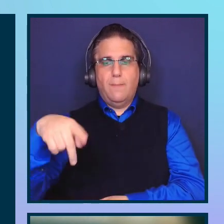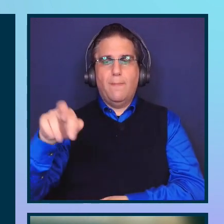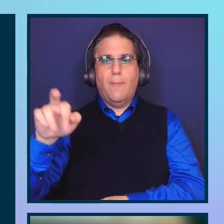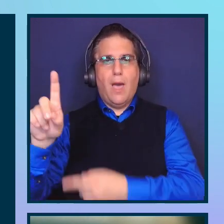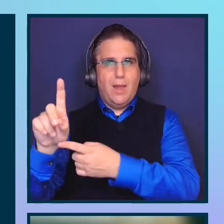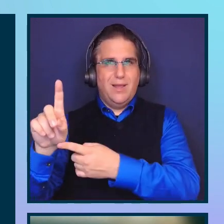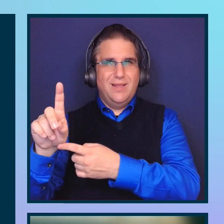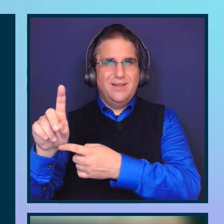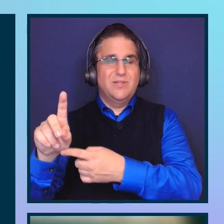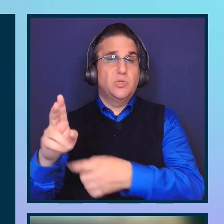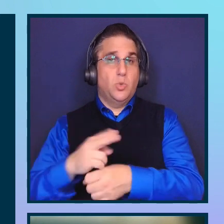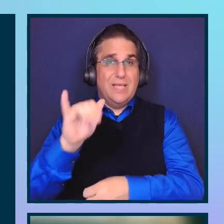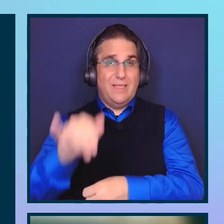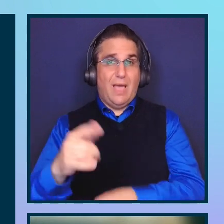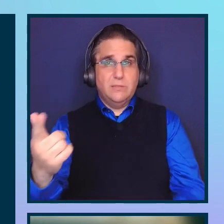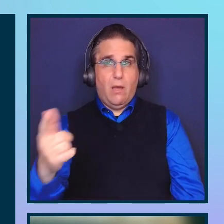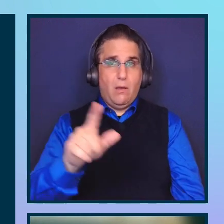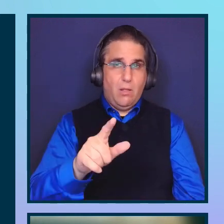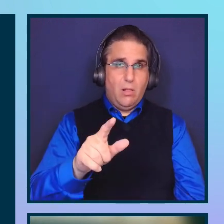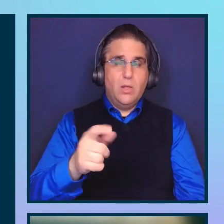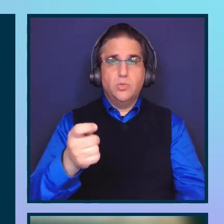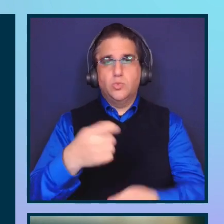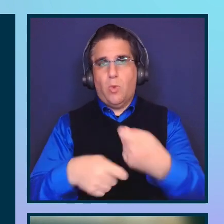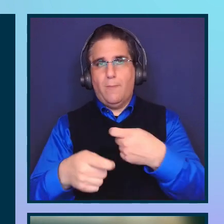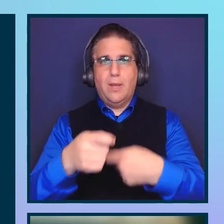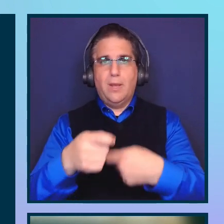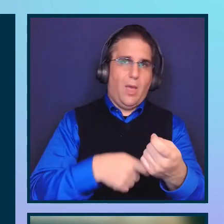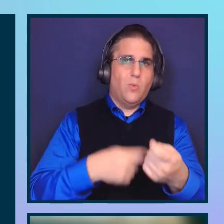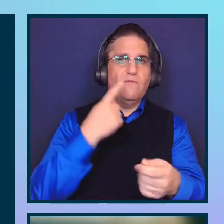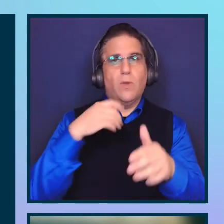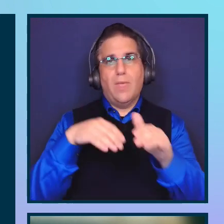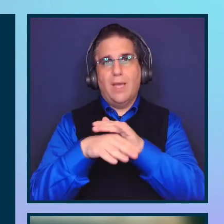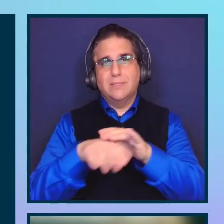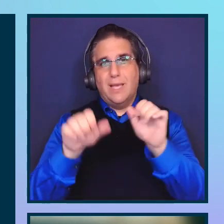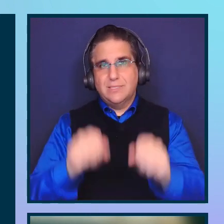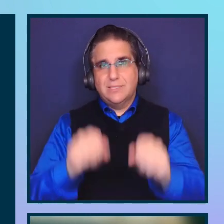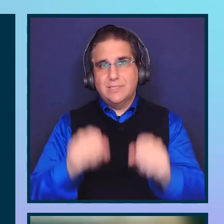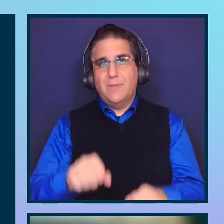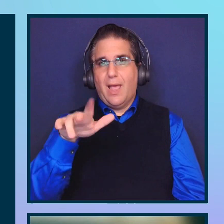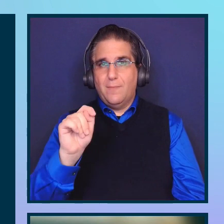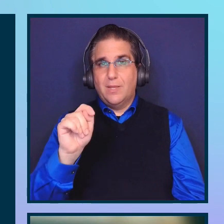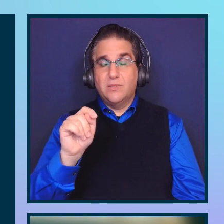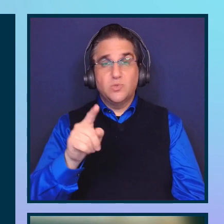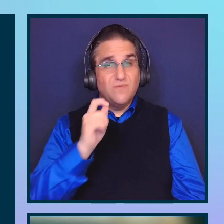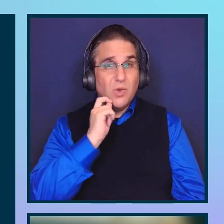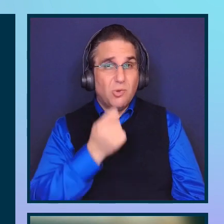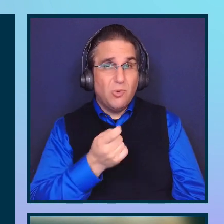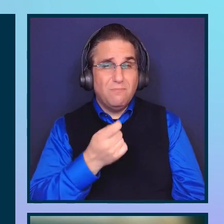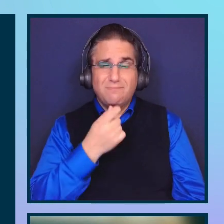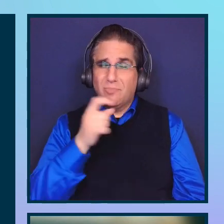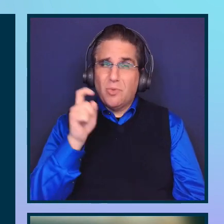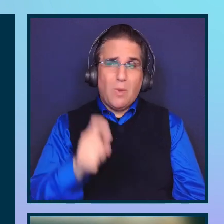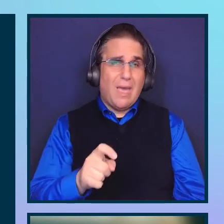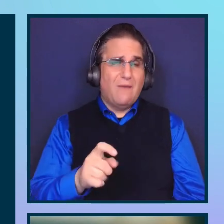uses that toggle and swaps it out in terms of the accessibility elements. It's very cool. So we don't have to spend a bunch of